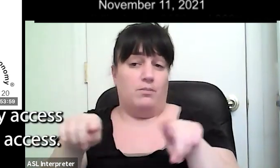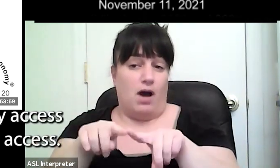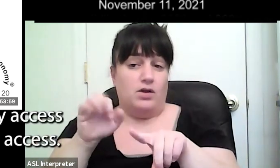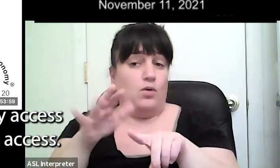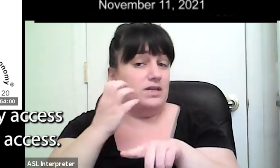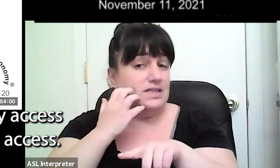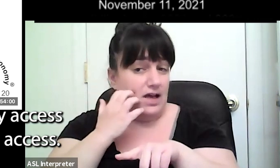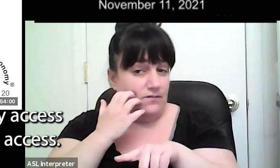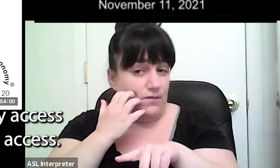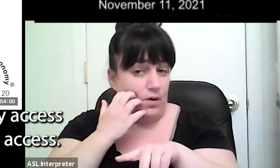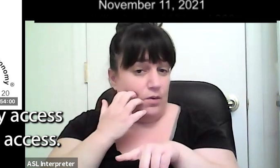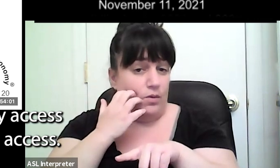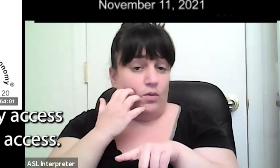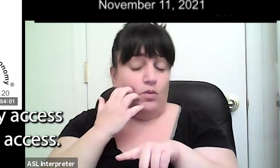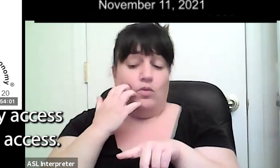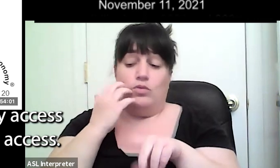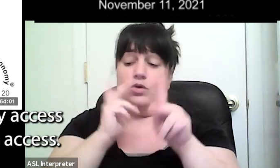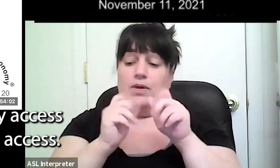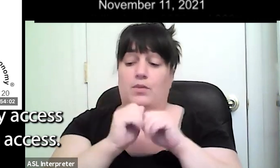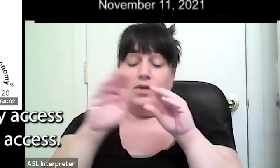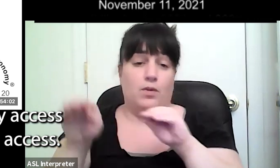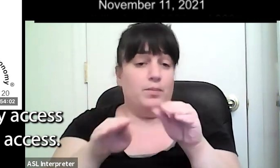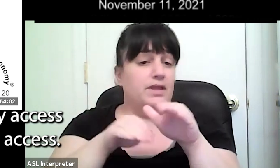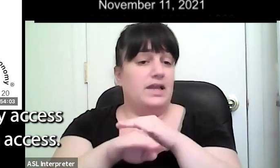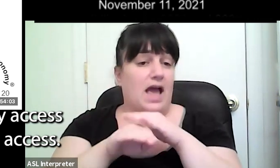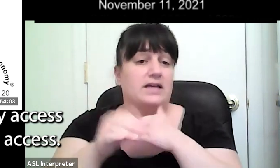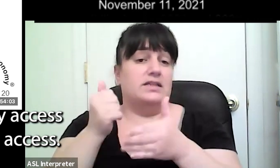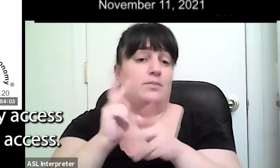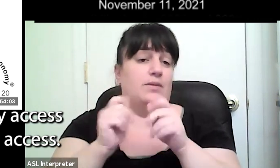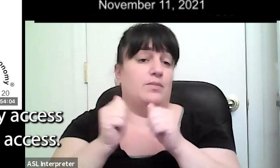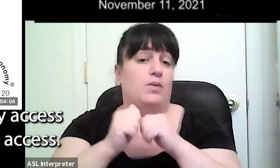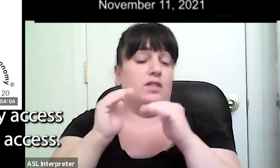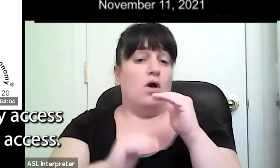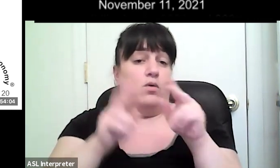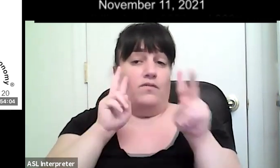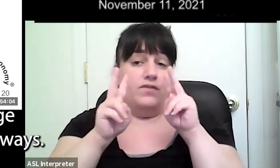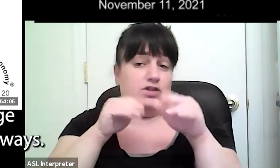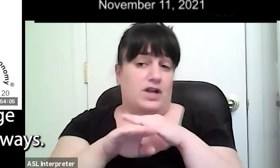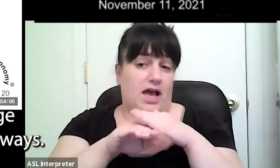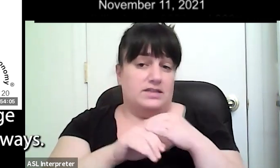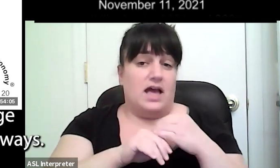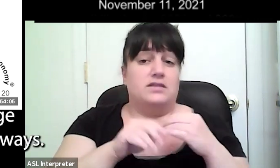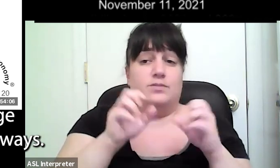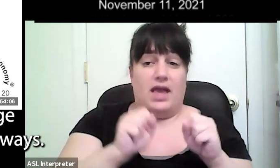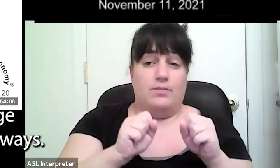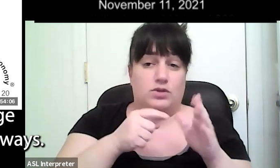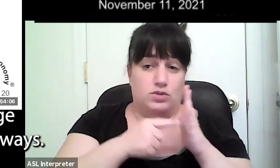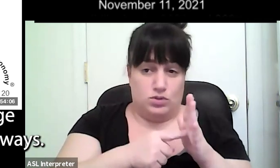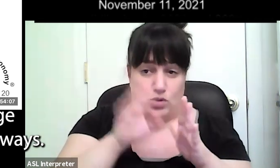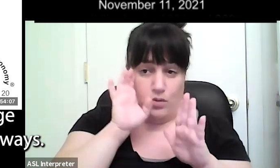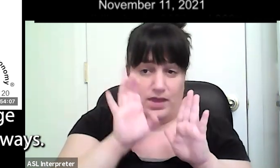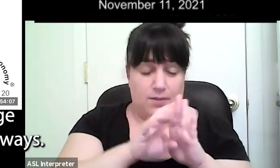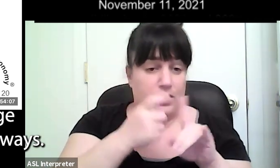phone? So that helps people with mobility access, that helps people with low vision access, being able to show the image